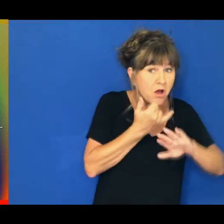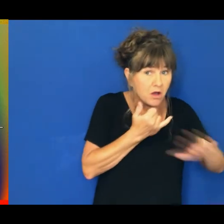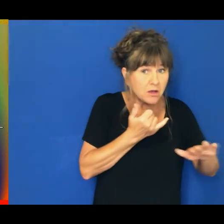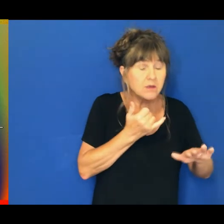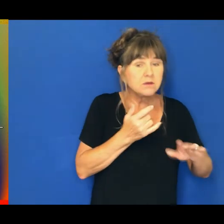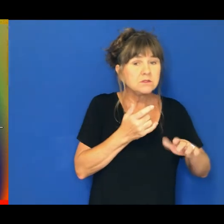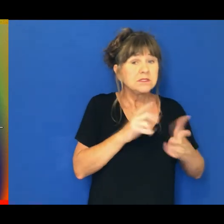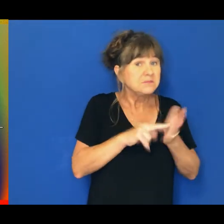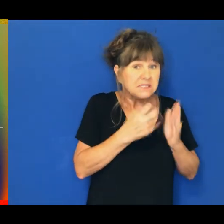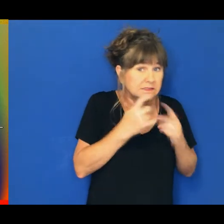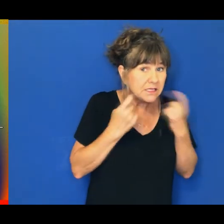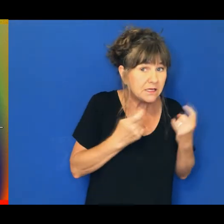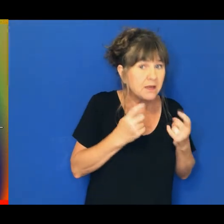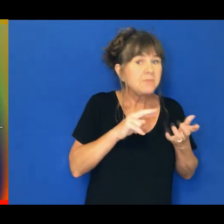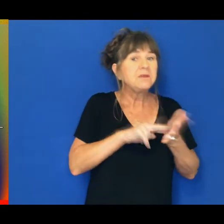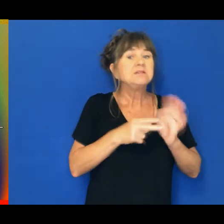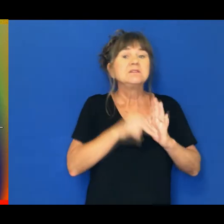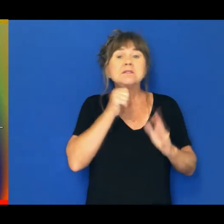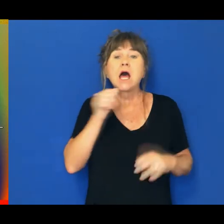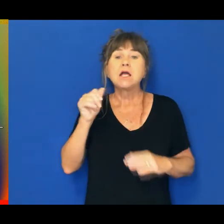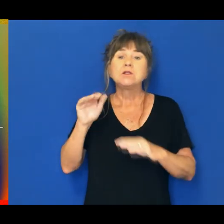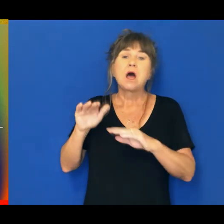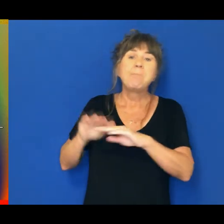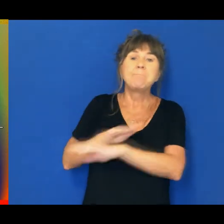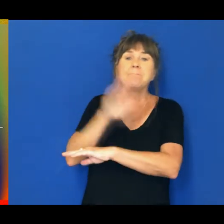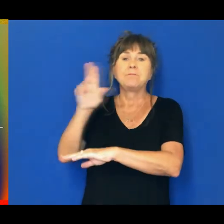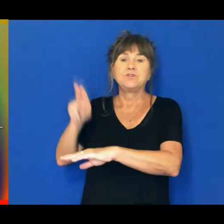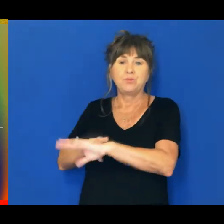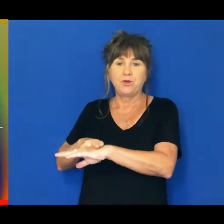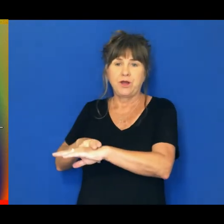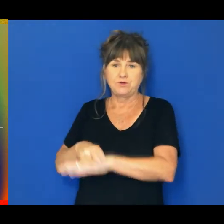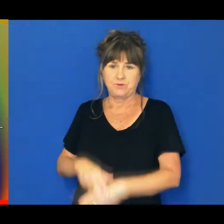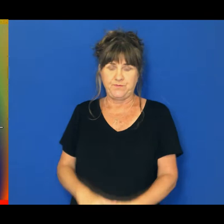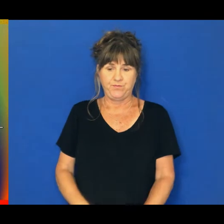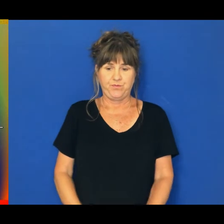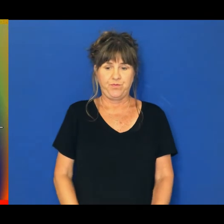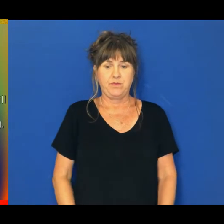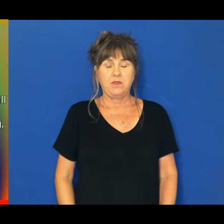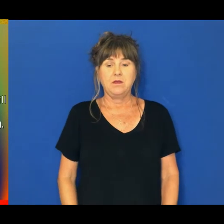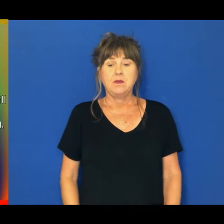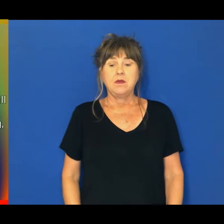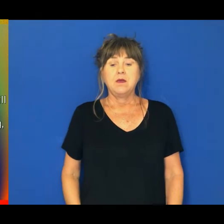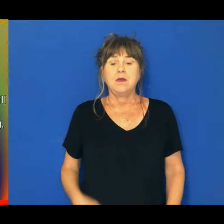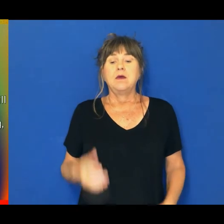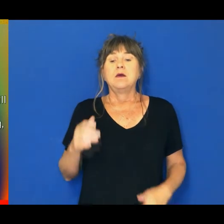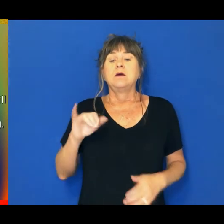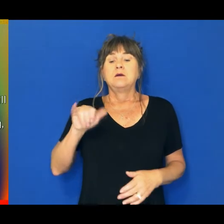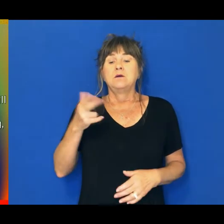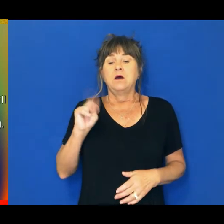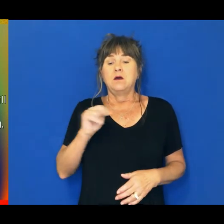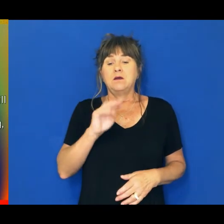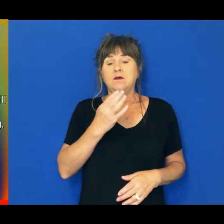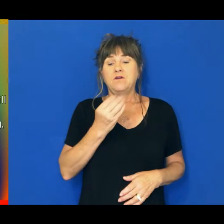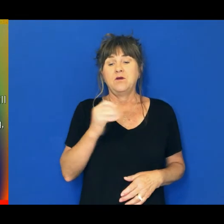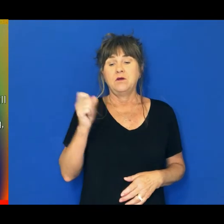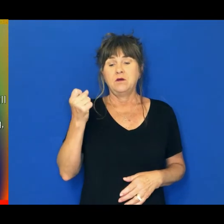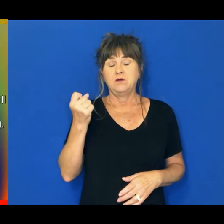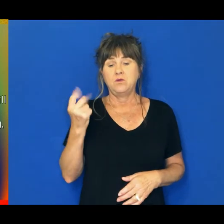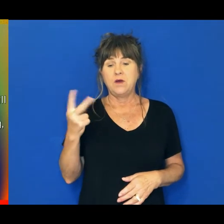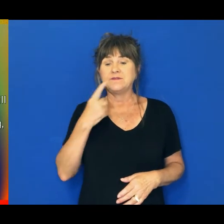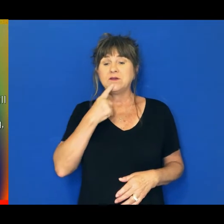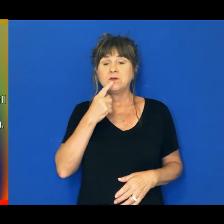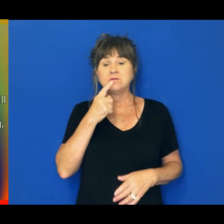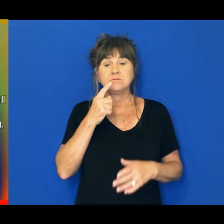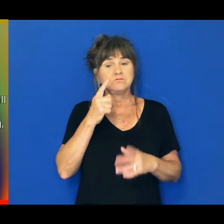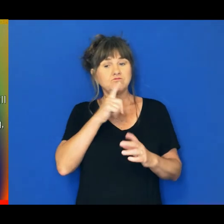It's being done in the natural. That's okay. But here's what John 14:12 says. Very truly I tell you, whoever believes in me will do